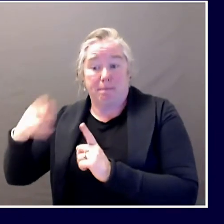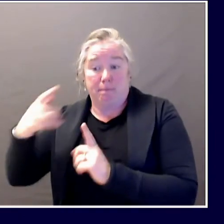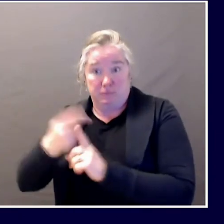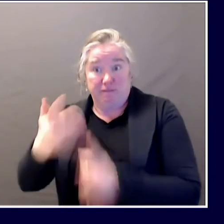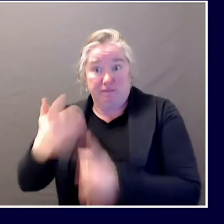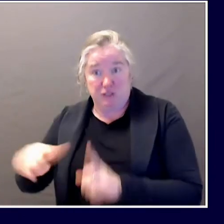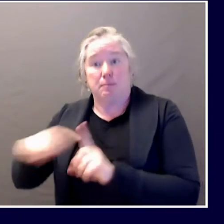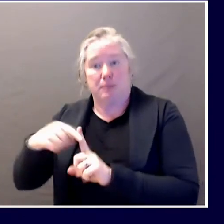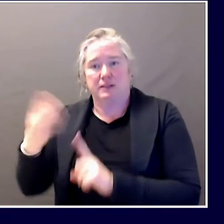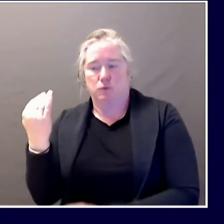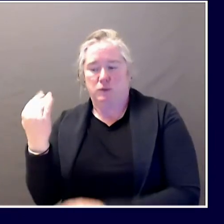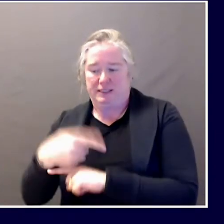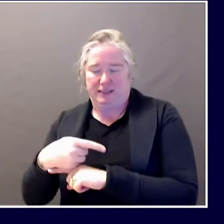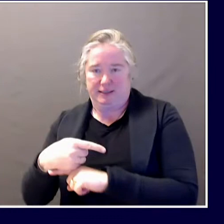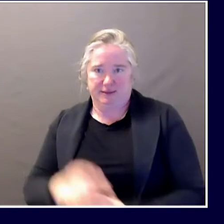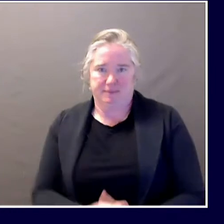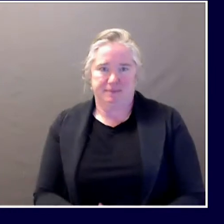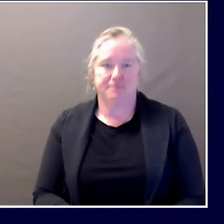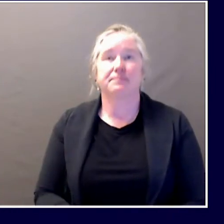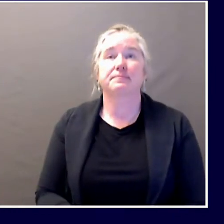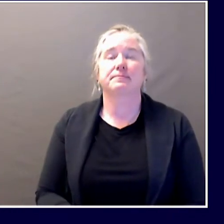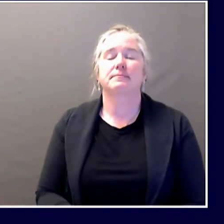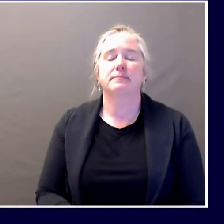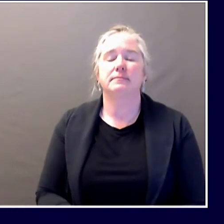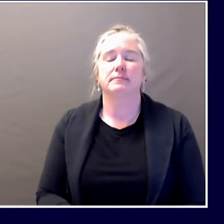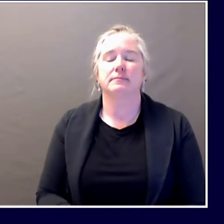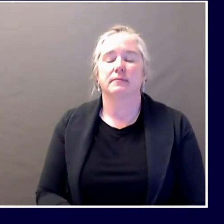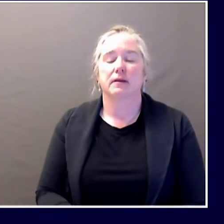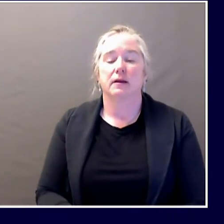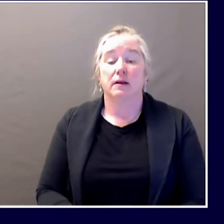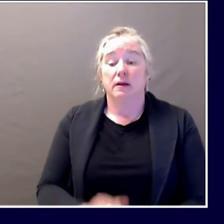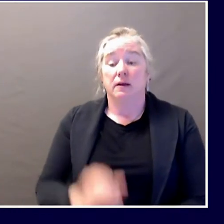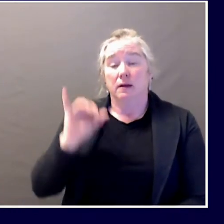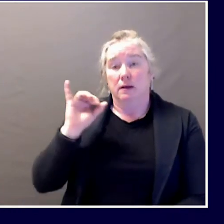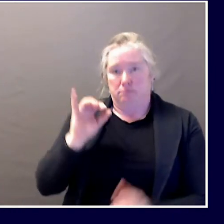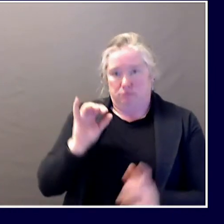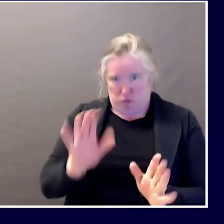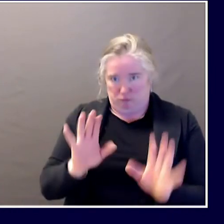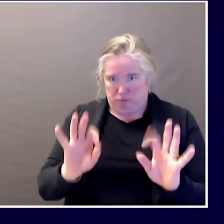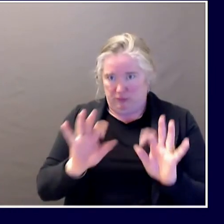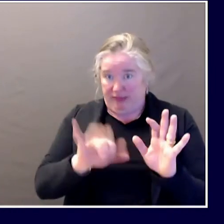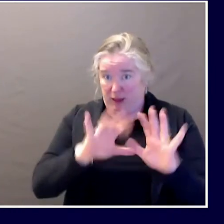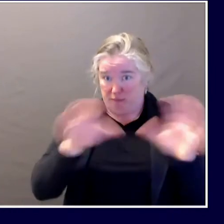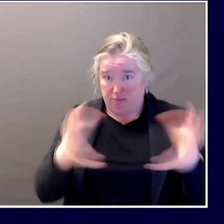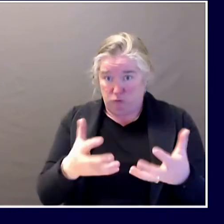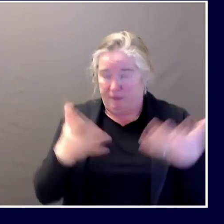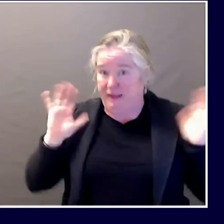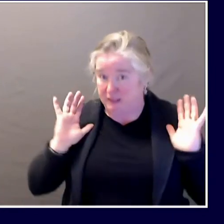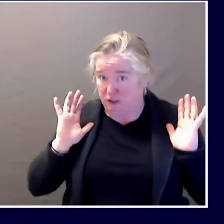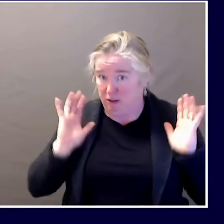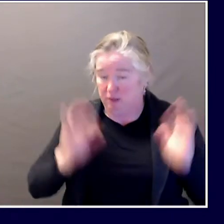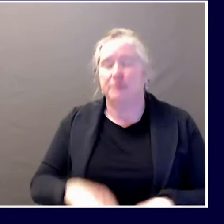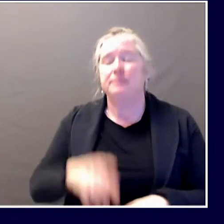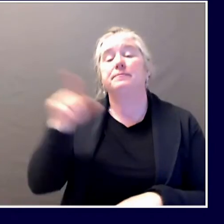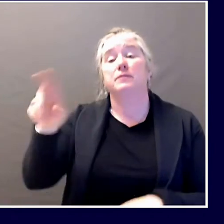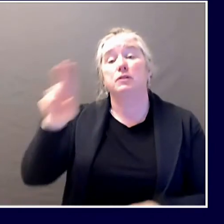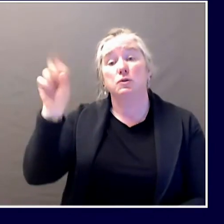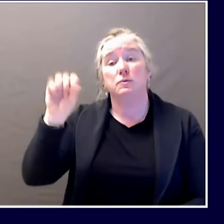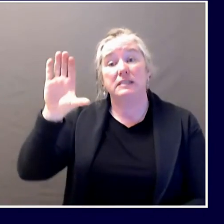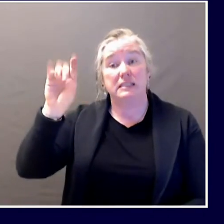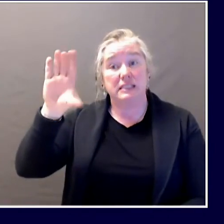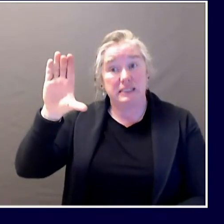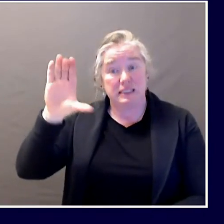document apply? And the US CDC was really clear. This guidance, which I'll talk about in a moment, applies